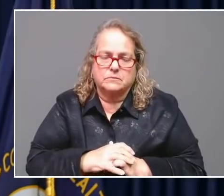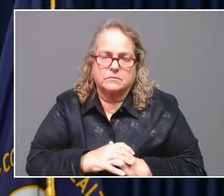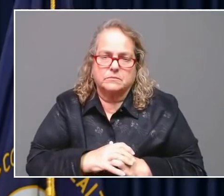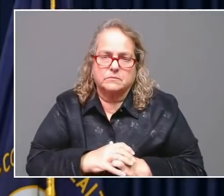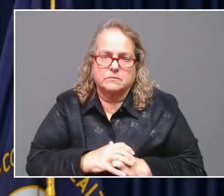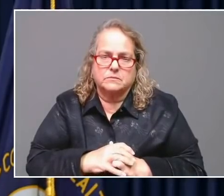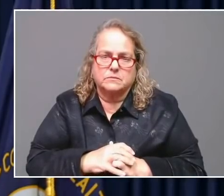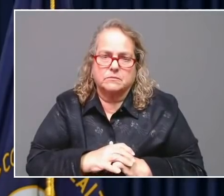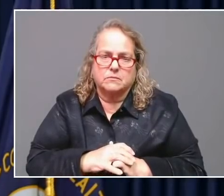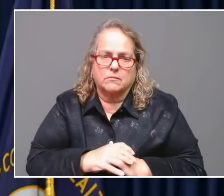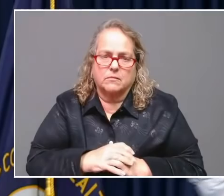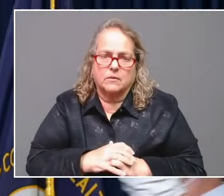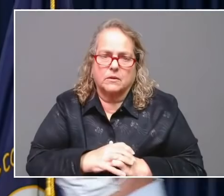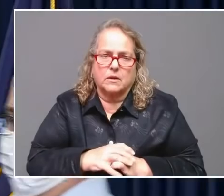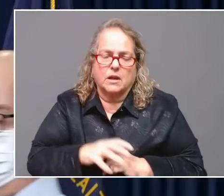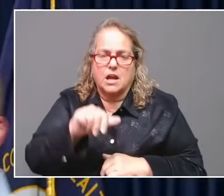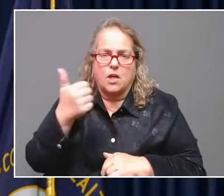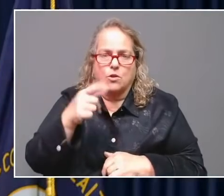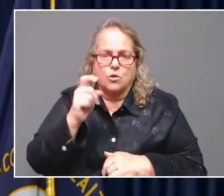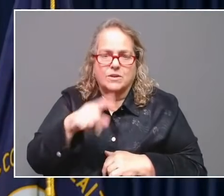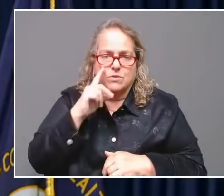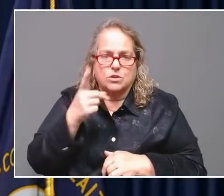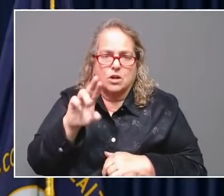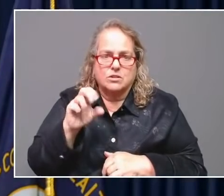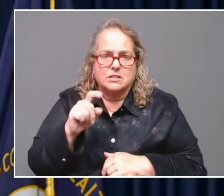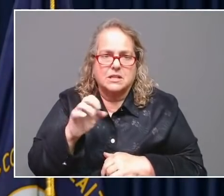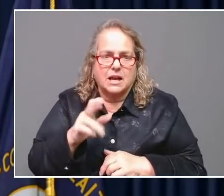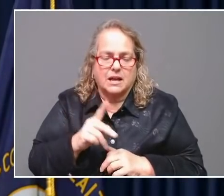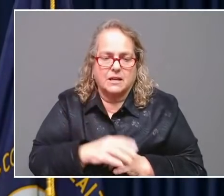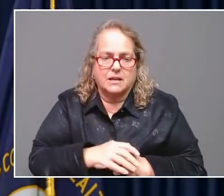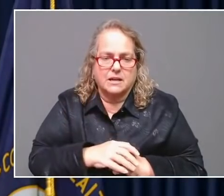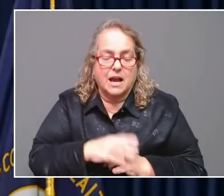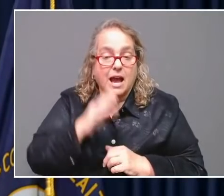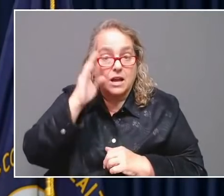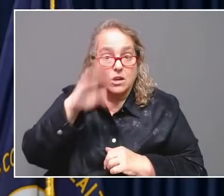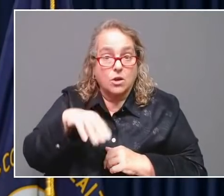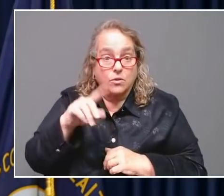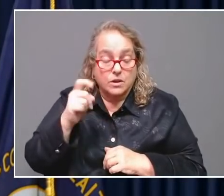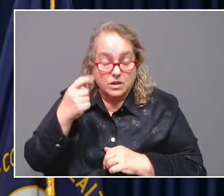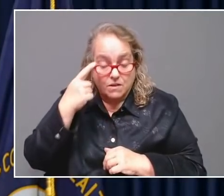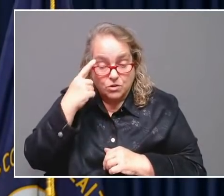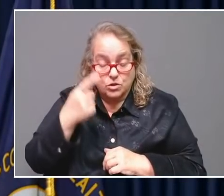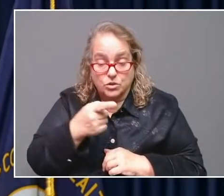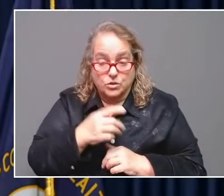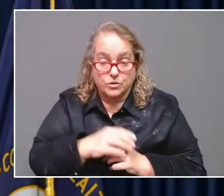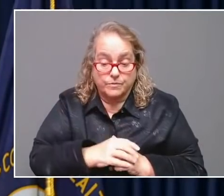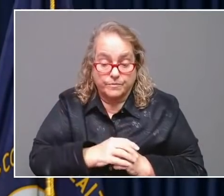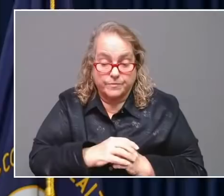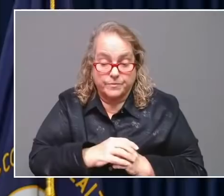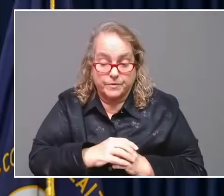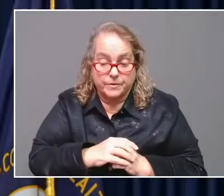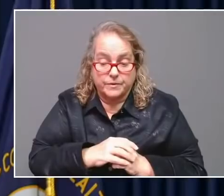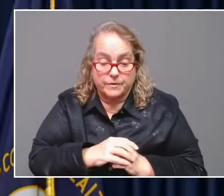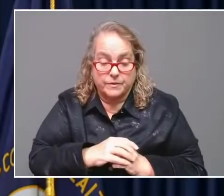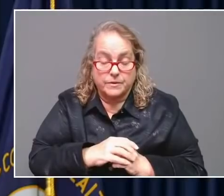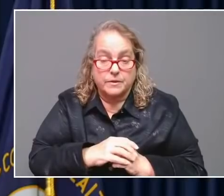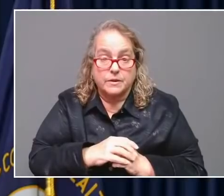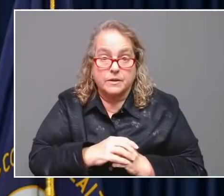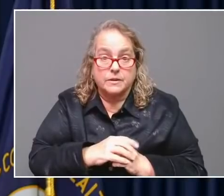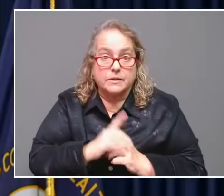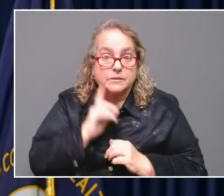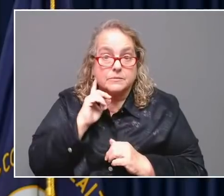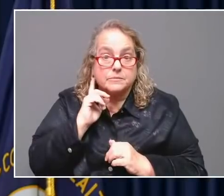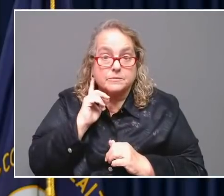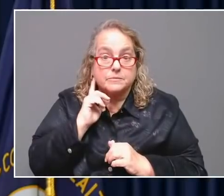Yeah. So I know the governor mentioned that, Lafayette County is leading the way with over 70% vaccinated. And I